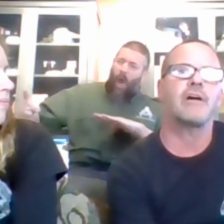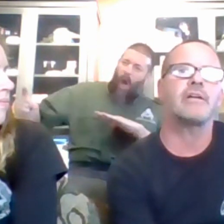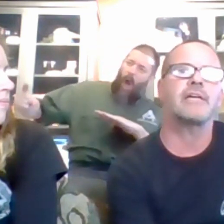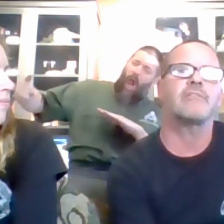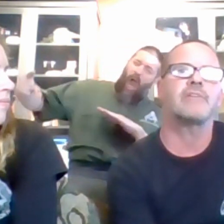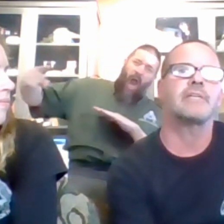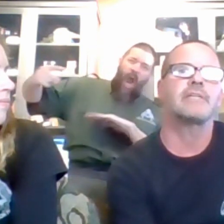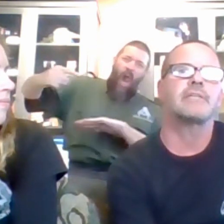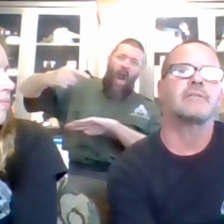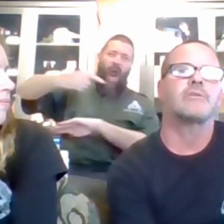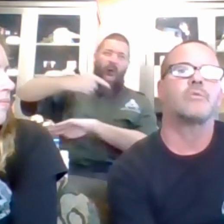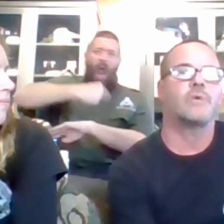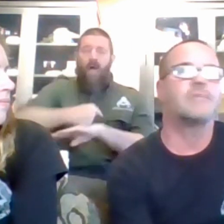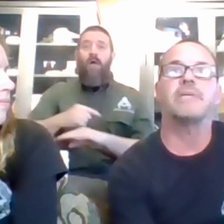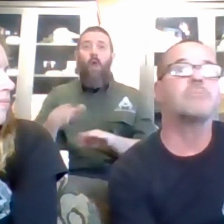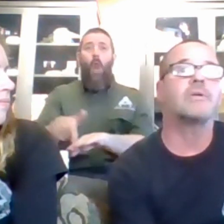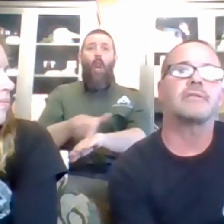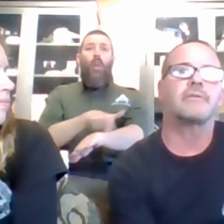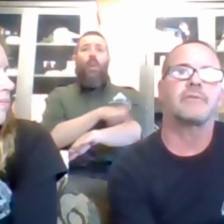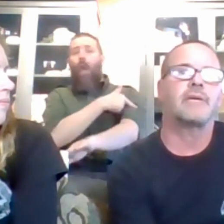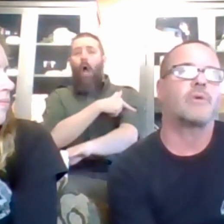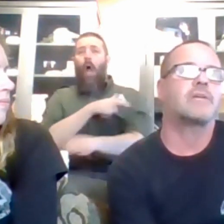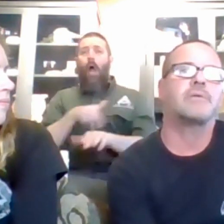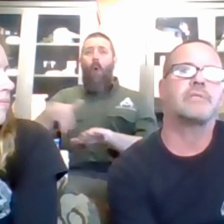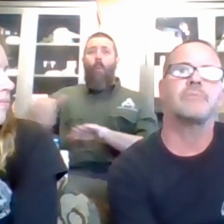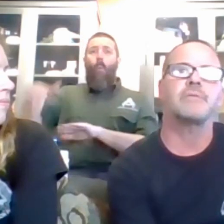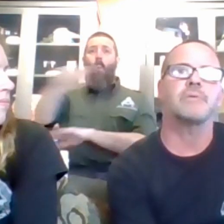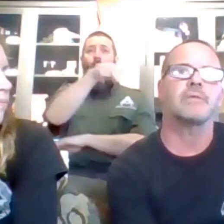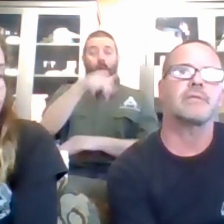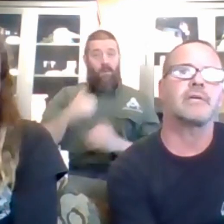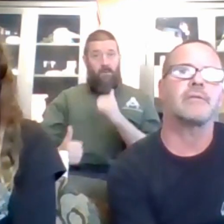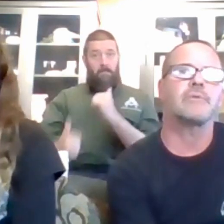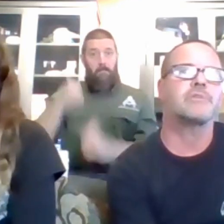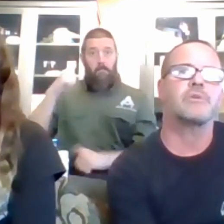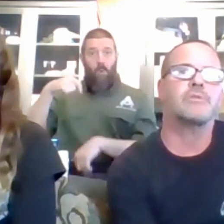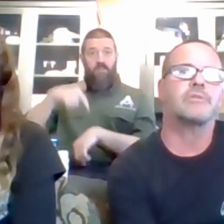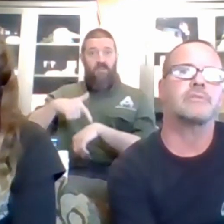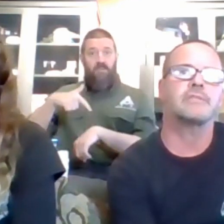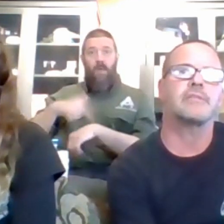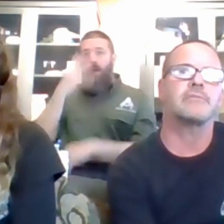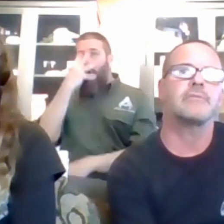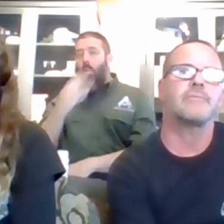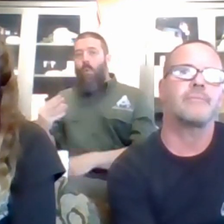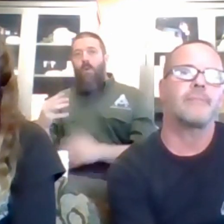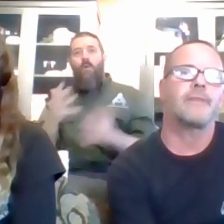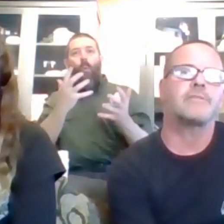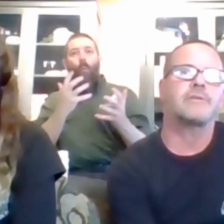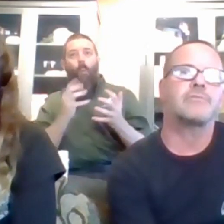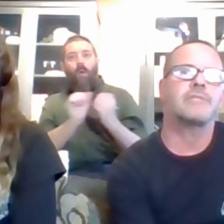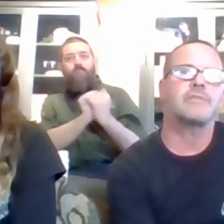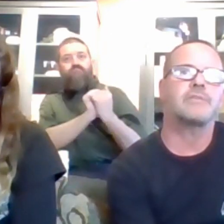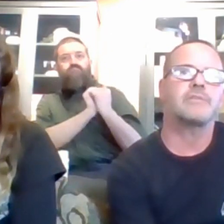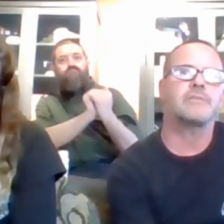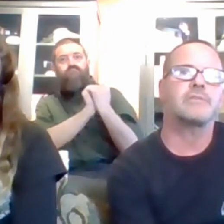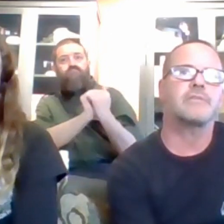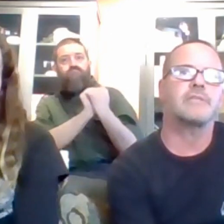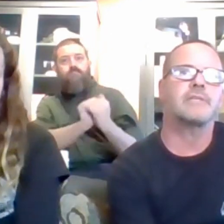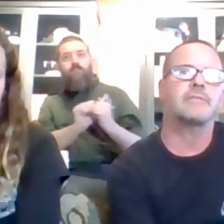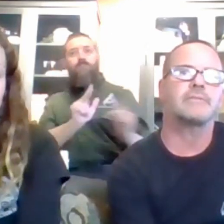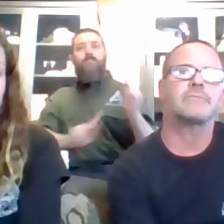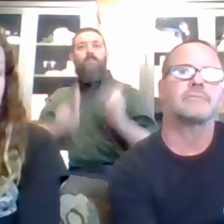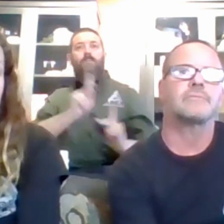a vast space. And they spend the majority of it with the people. They want to be with the people. They're